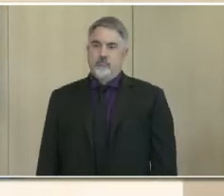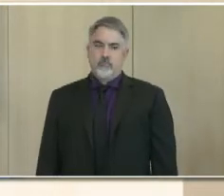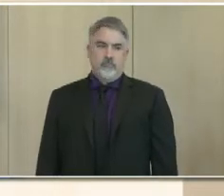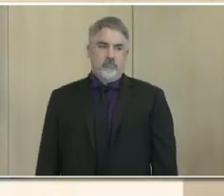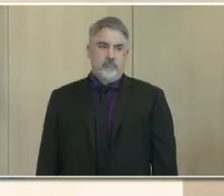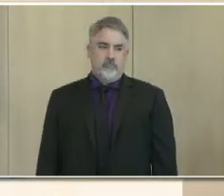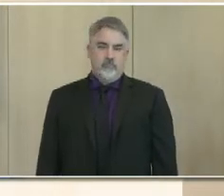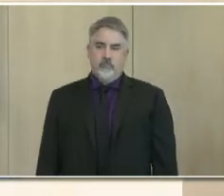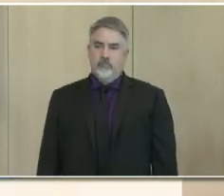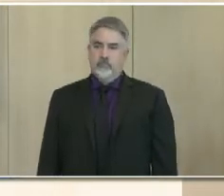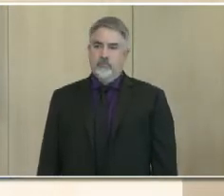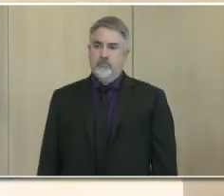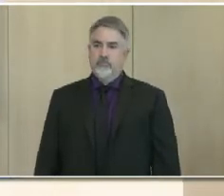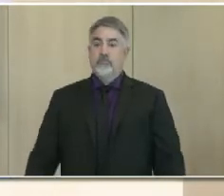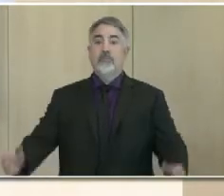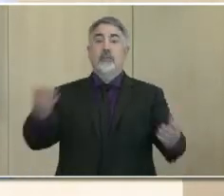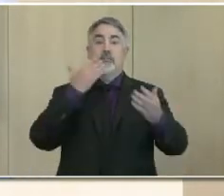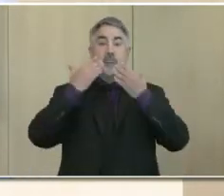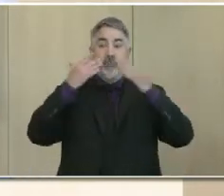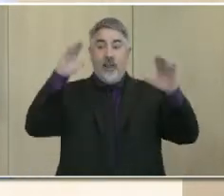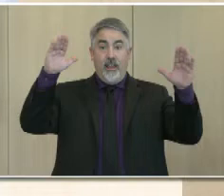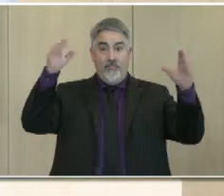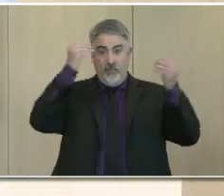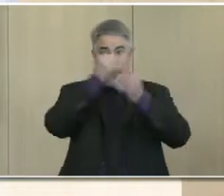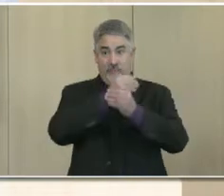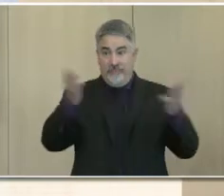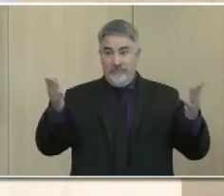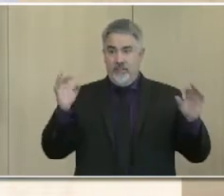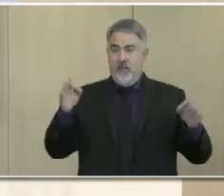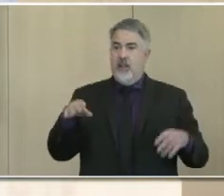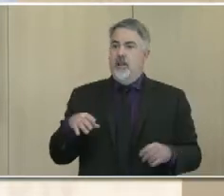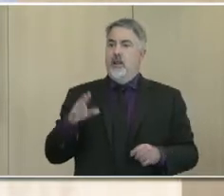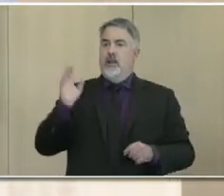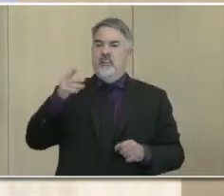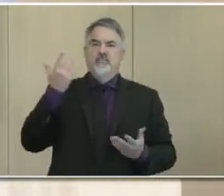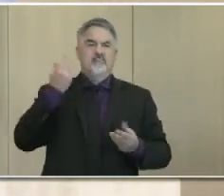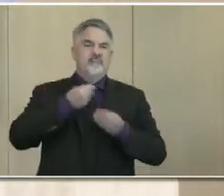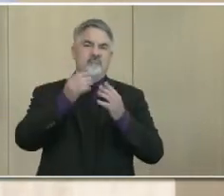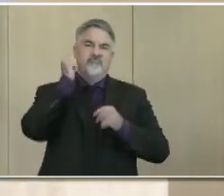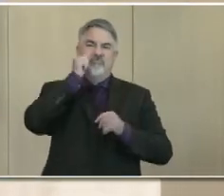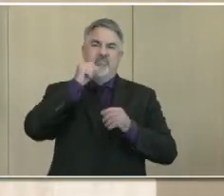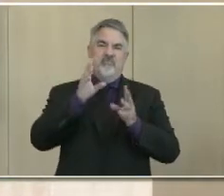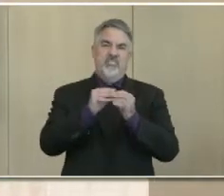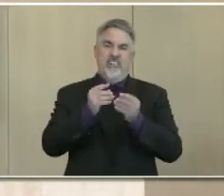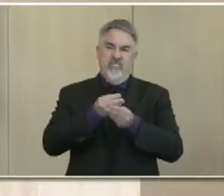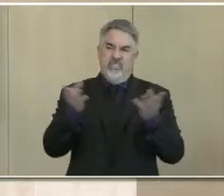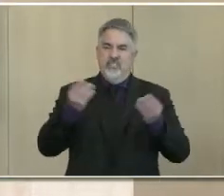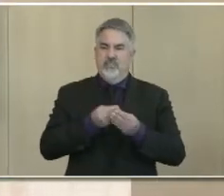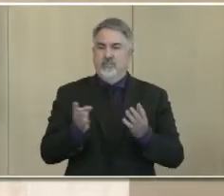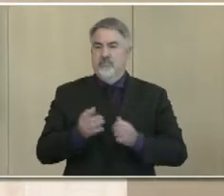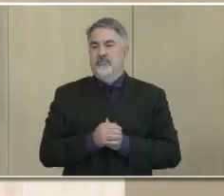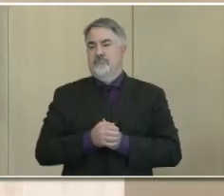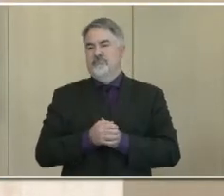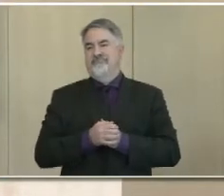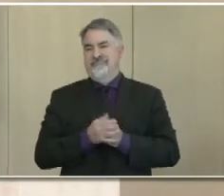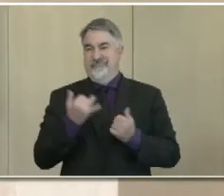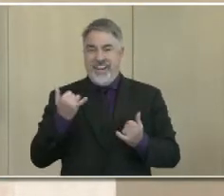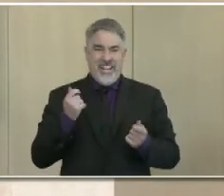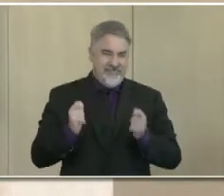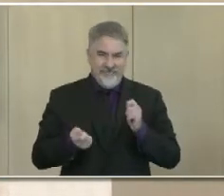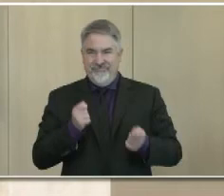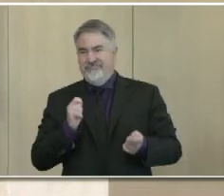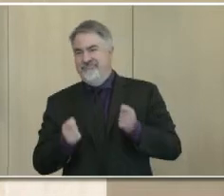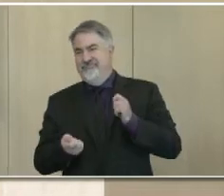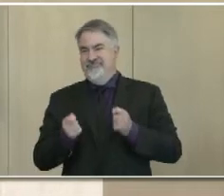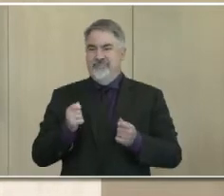Good afternoon and welcome to our daily media briefing. You're going to notice some changes that we're employing today. Obviously,